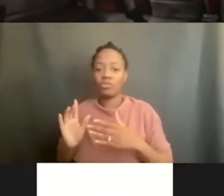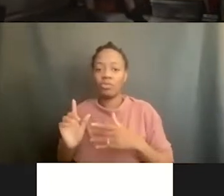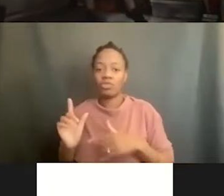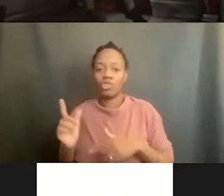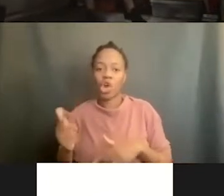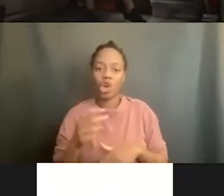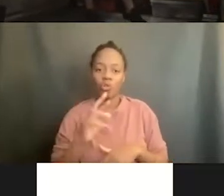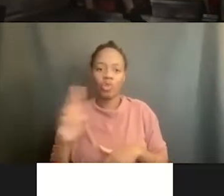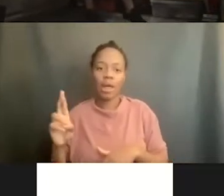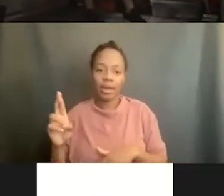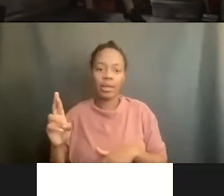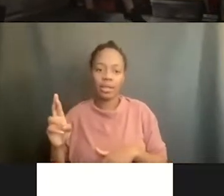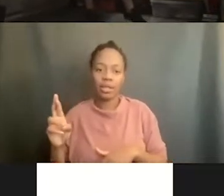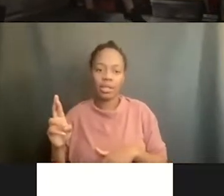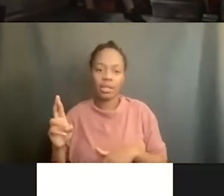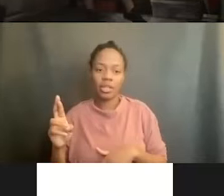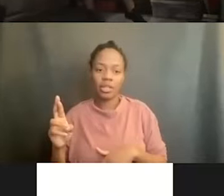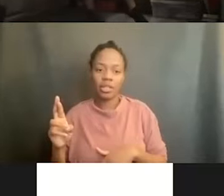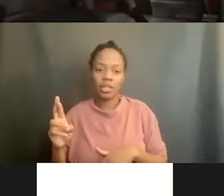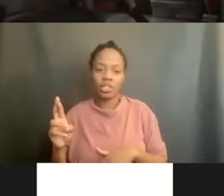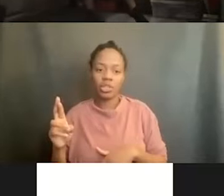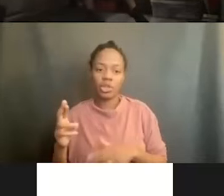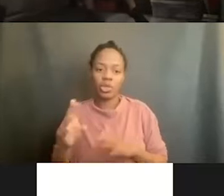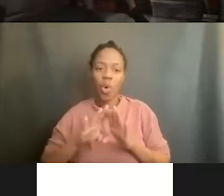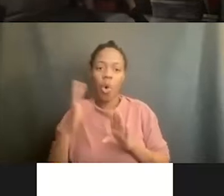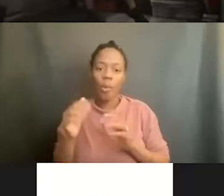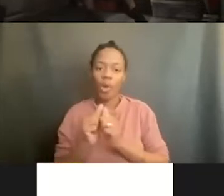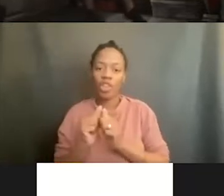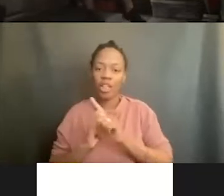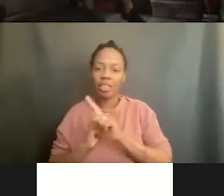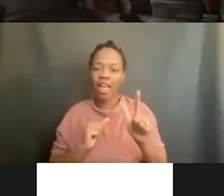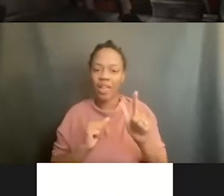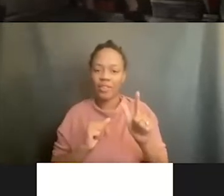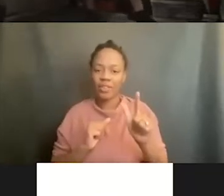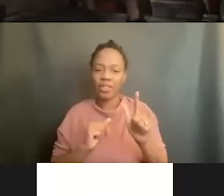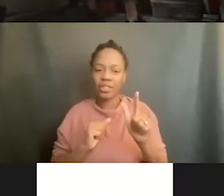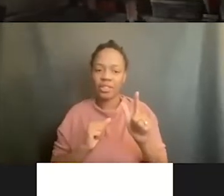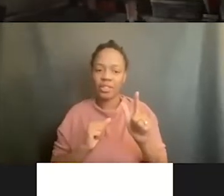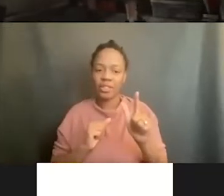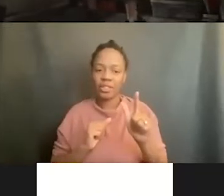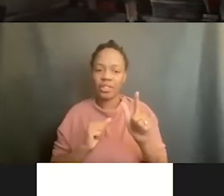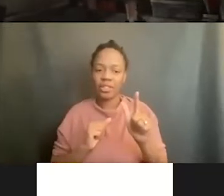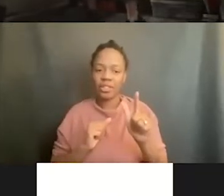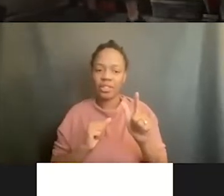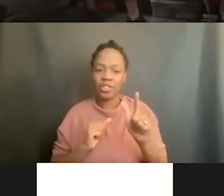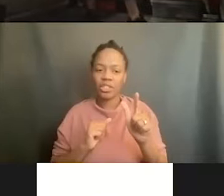you're gonna open a little bit on the left foot and you're gonna turn. So your left foot is gonna go on that